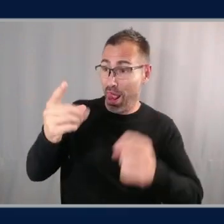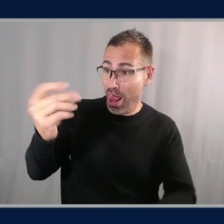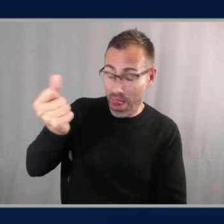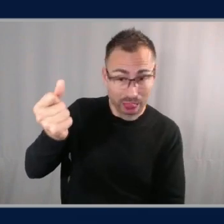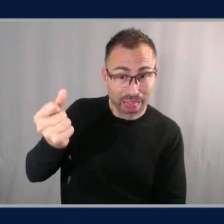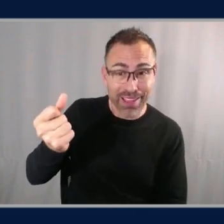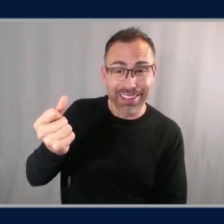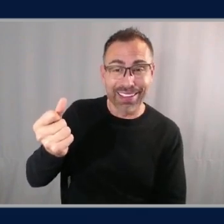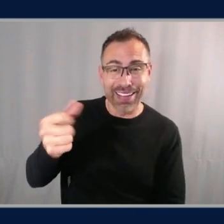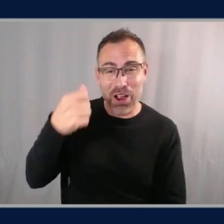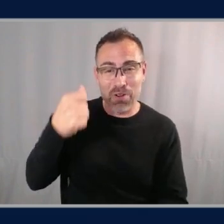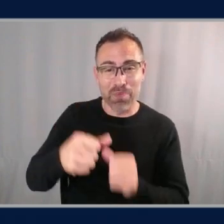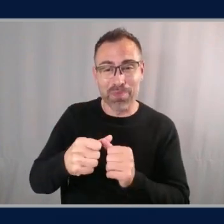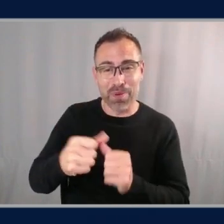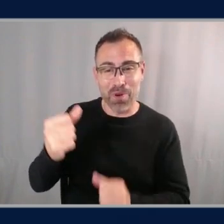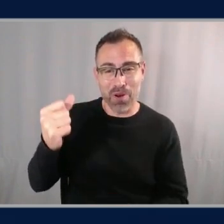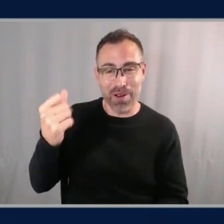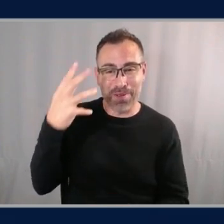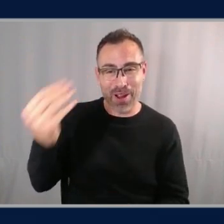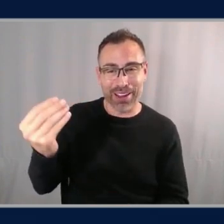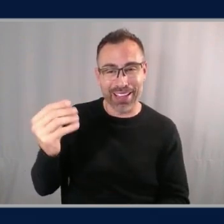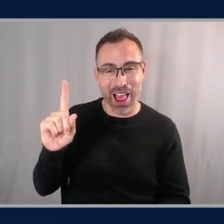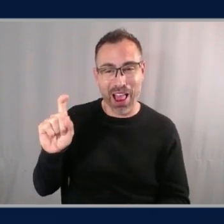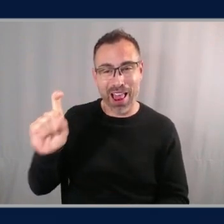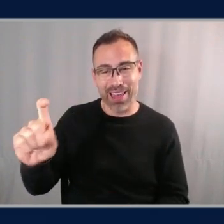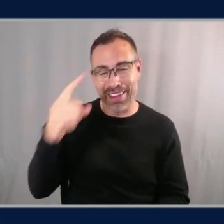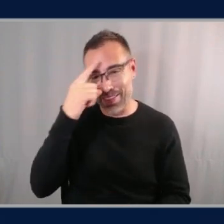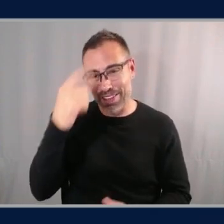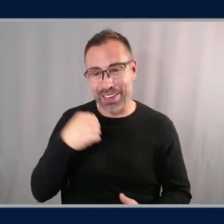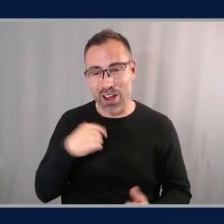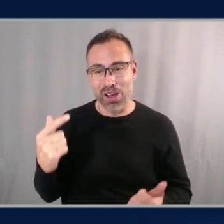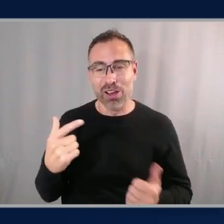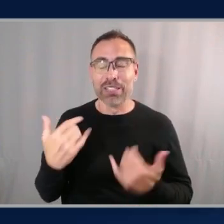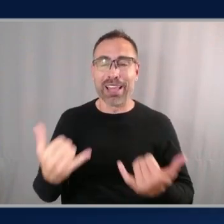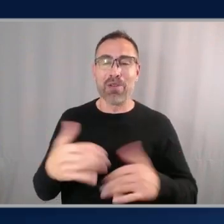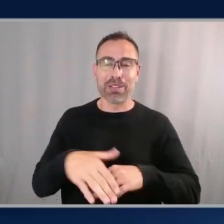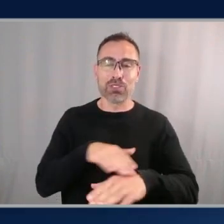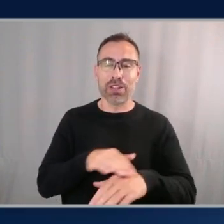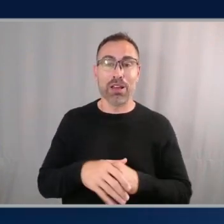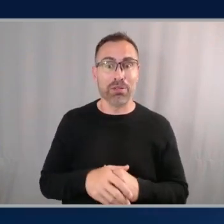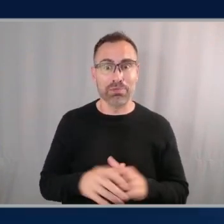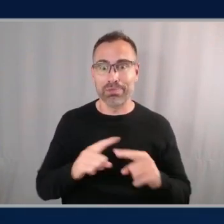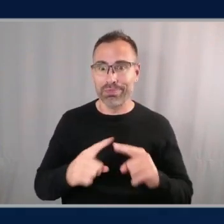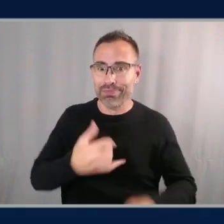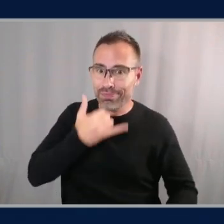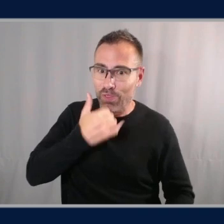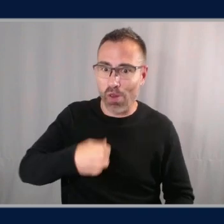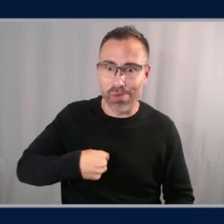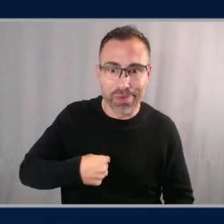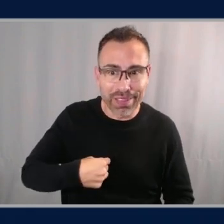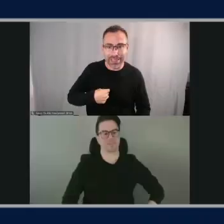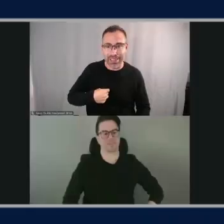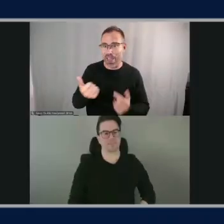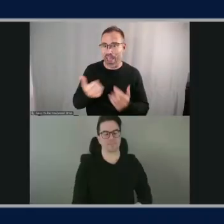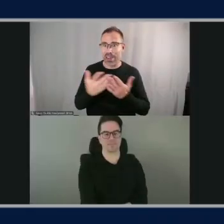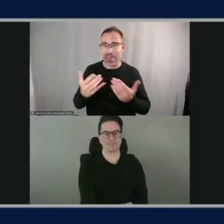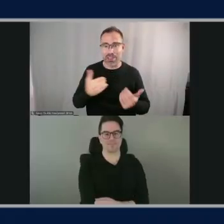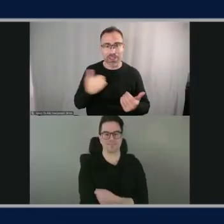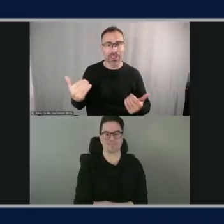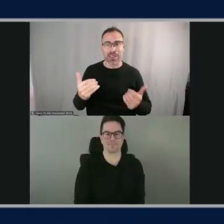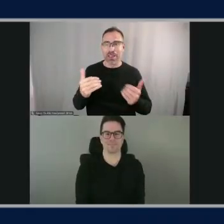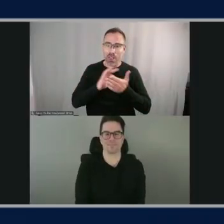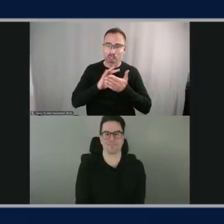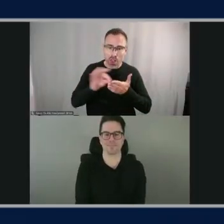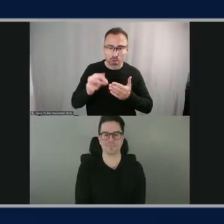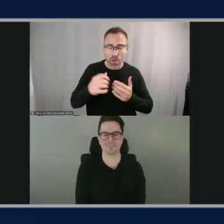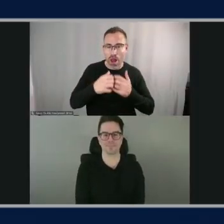off, walking out, and thinking, oh man, get to slow down a little bit. Incorrect. If anything, the rate of launches, the iteration, it just speeds